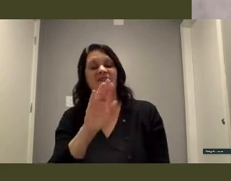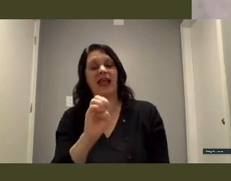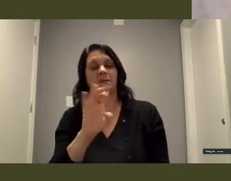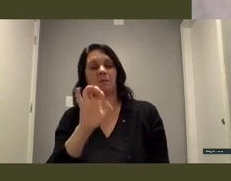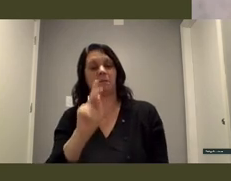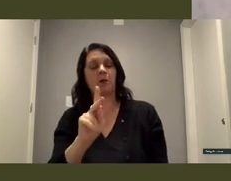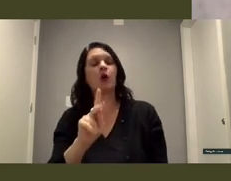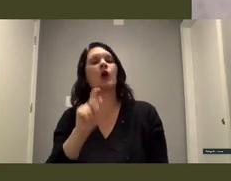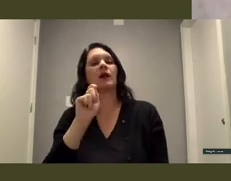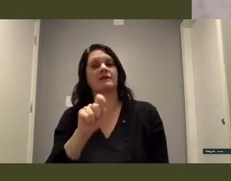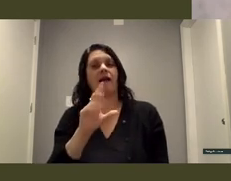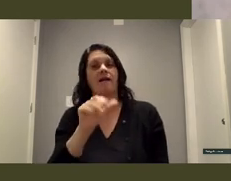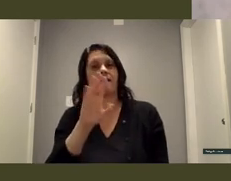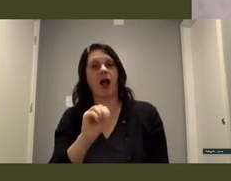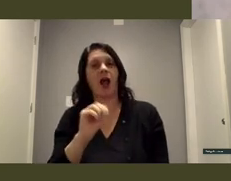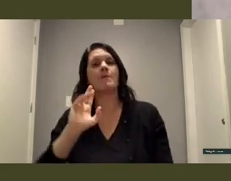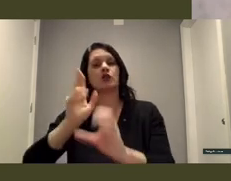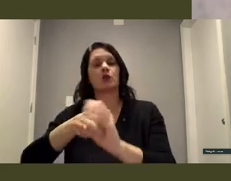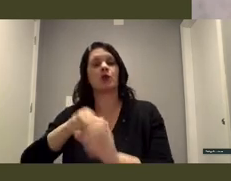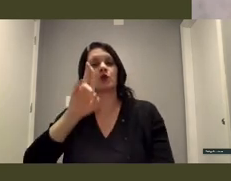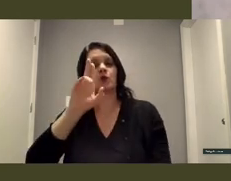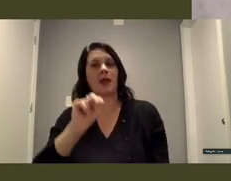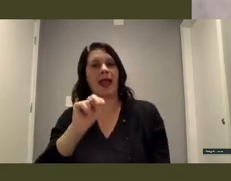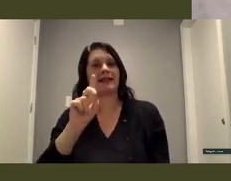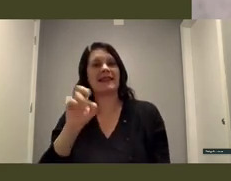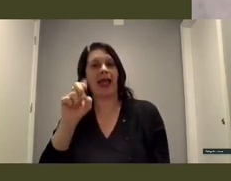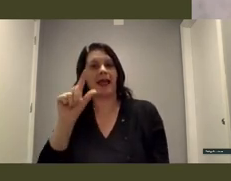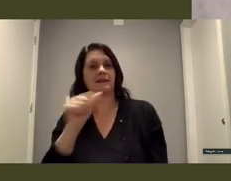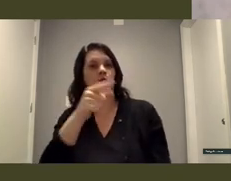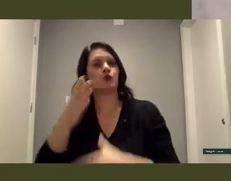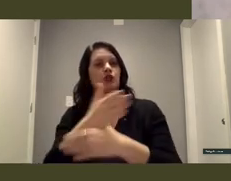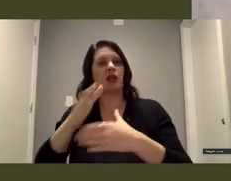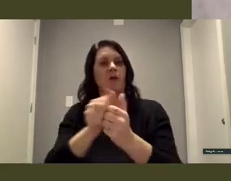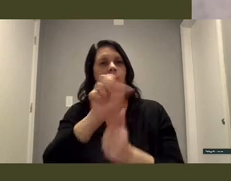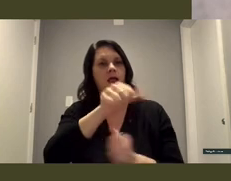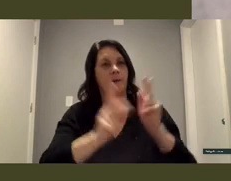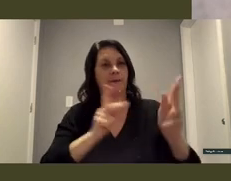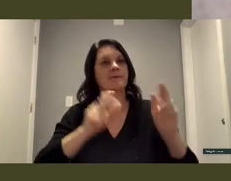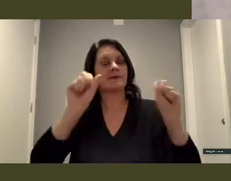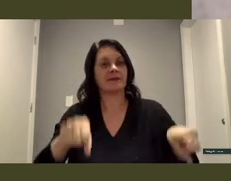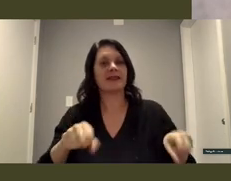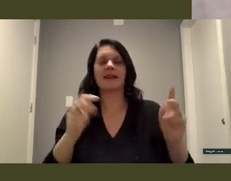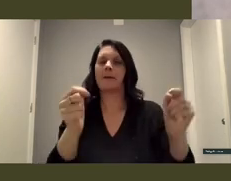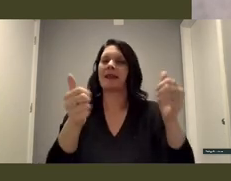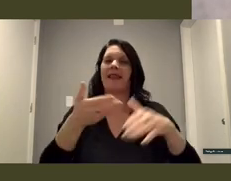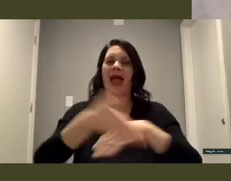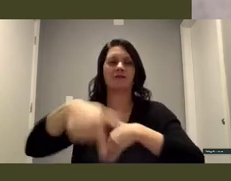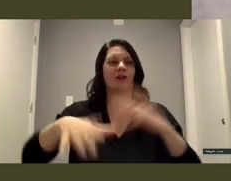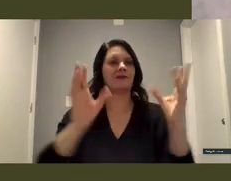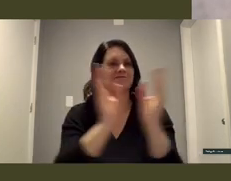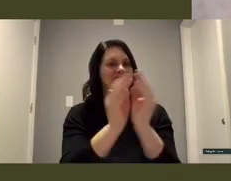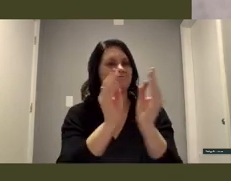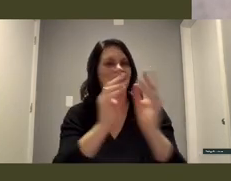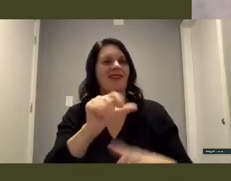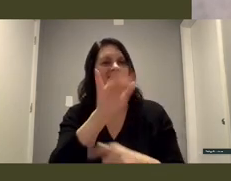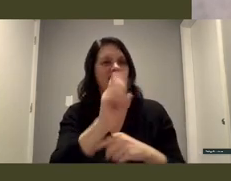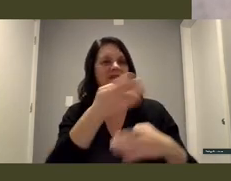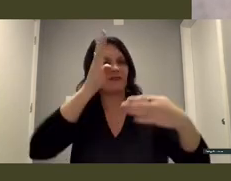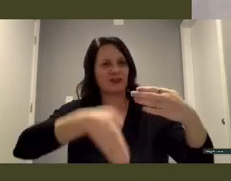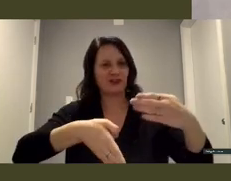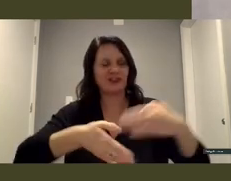facebook.com/joinUNDESA. So if you want to rewatch it or share it with other people, you can do that immediately after this live event has finished. And